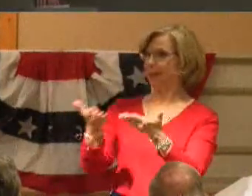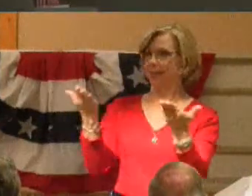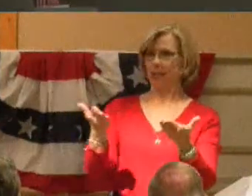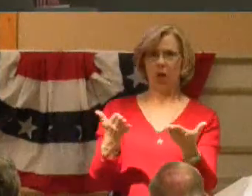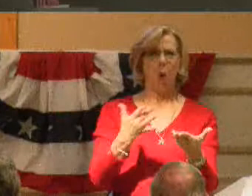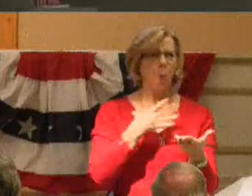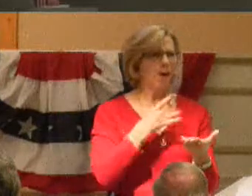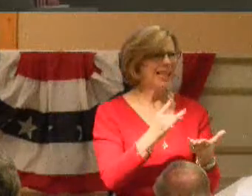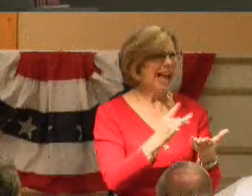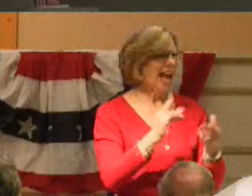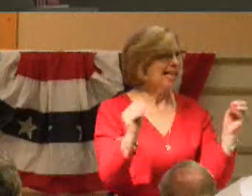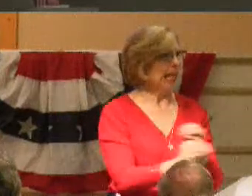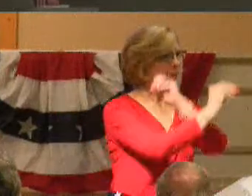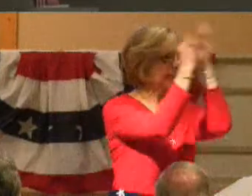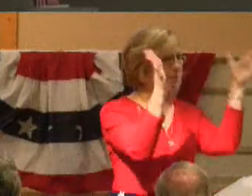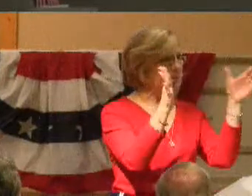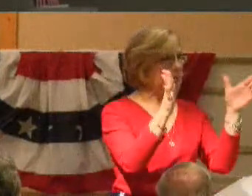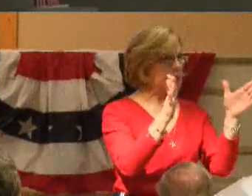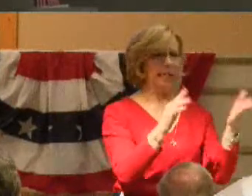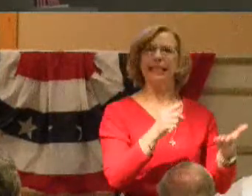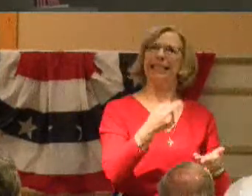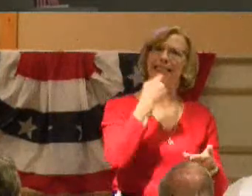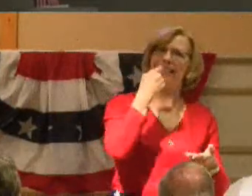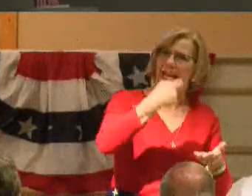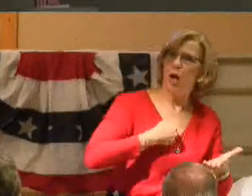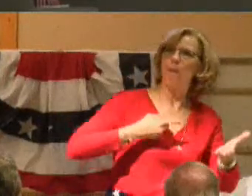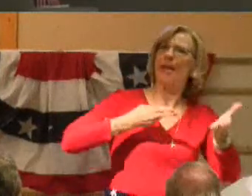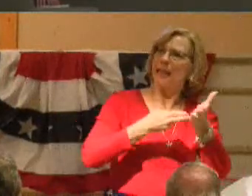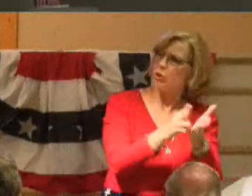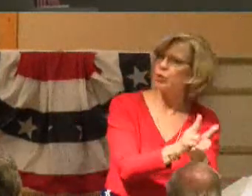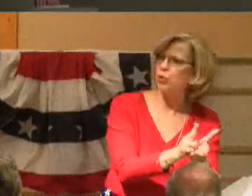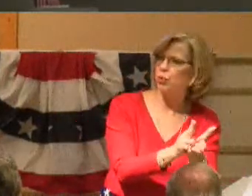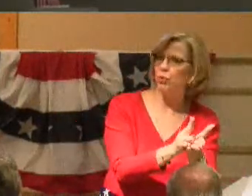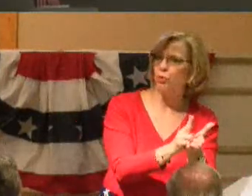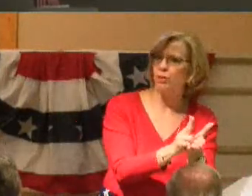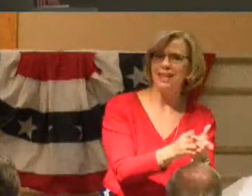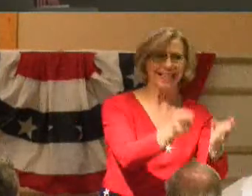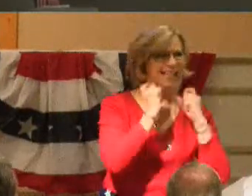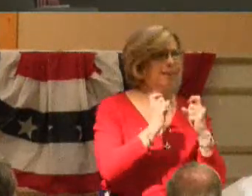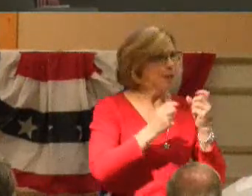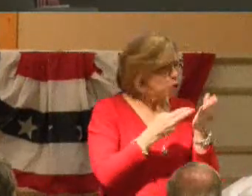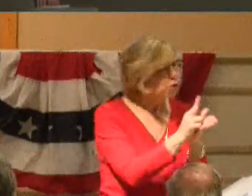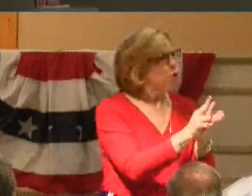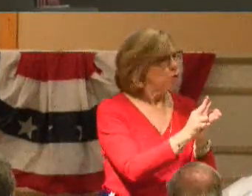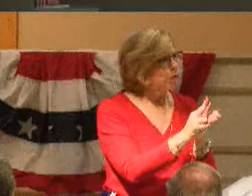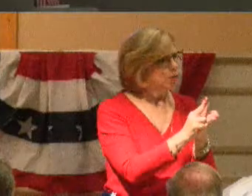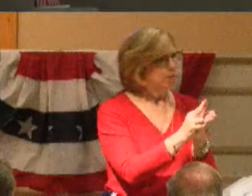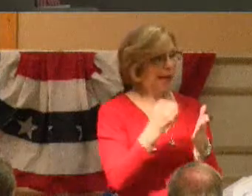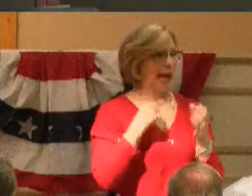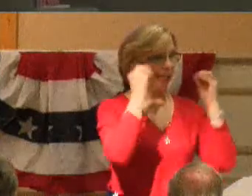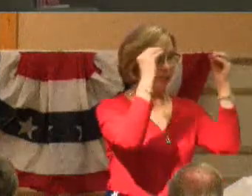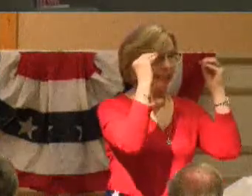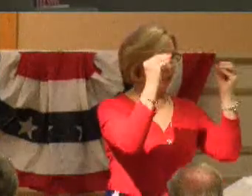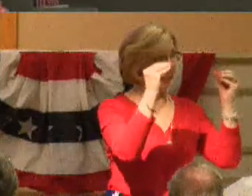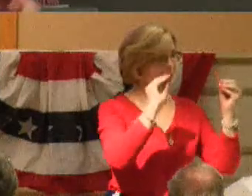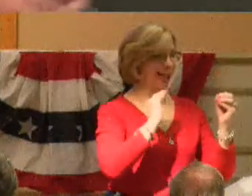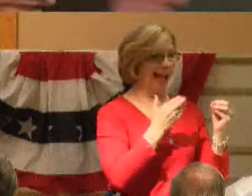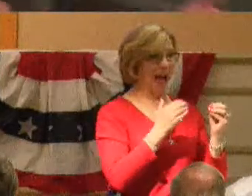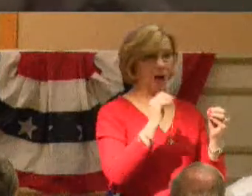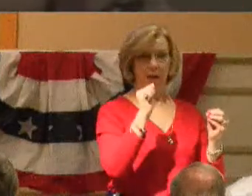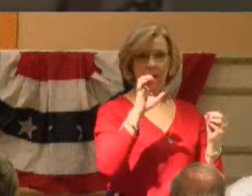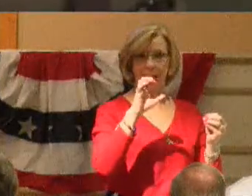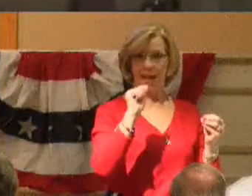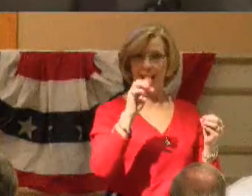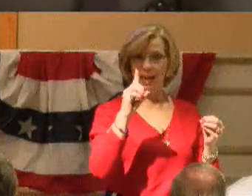like it plain, don't we, guys? Just tell me the way it is. Shoot straight with me. I'm an instructor at our academy. I'm one of